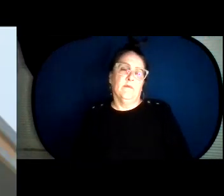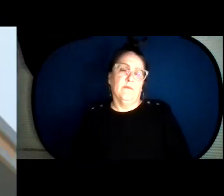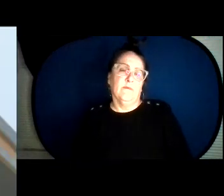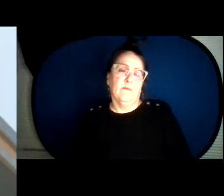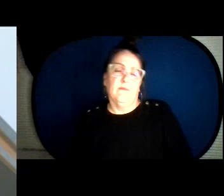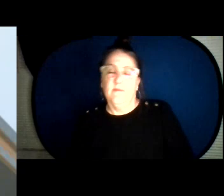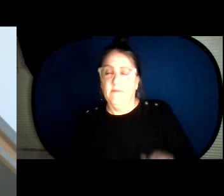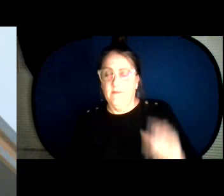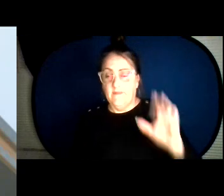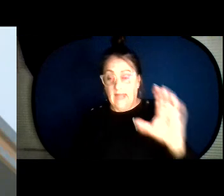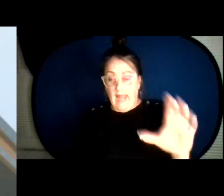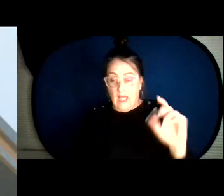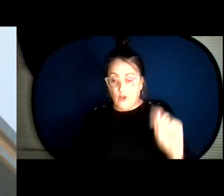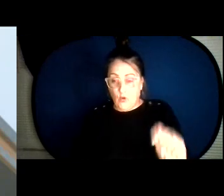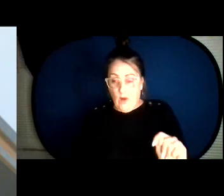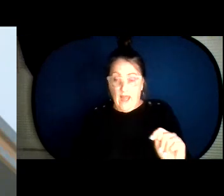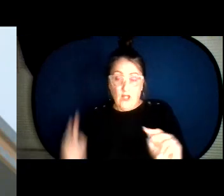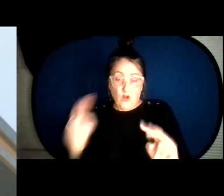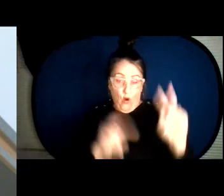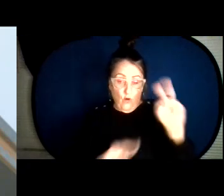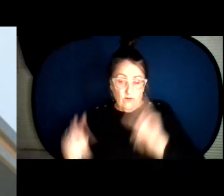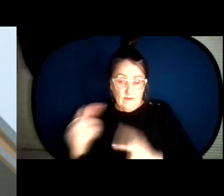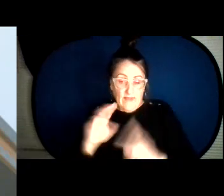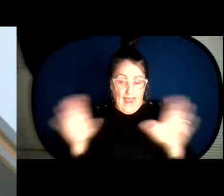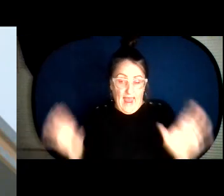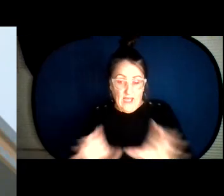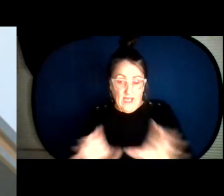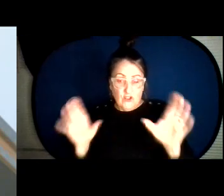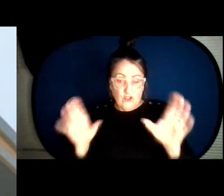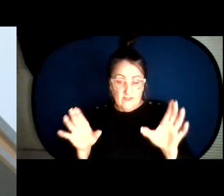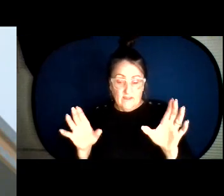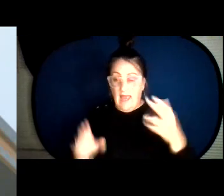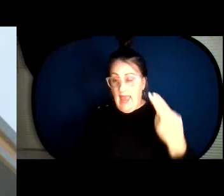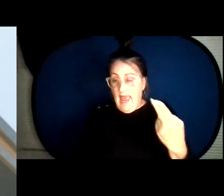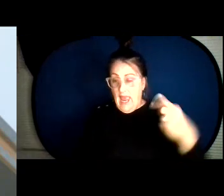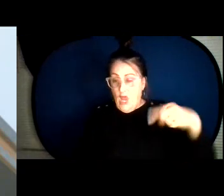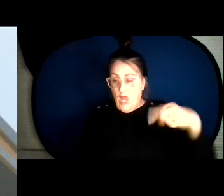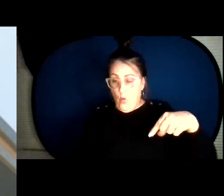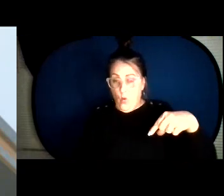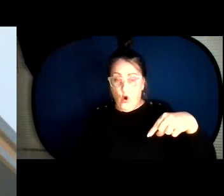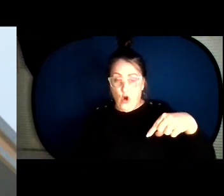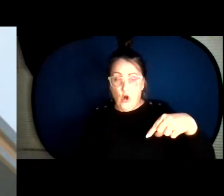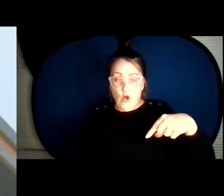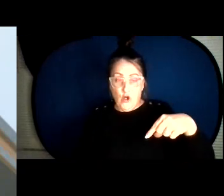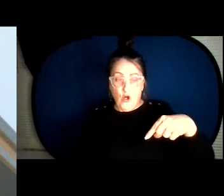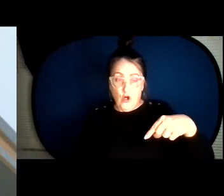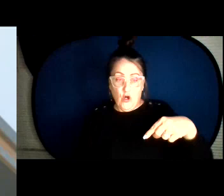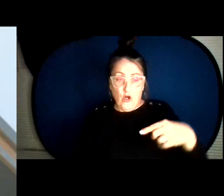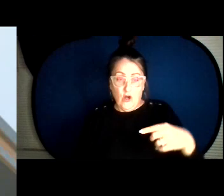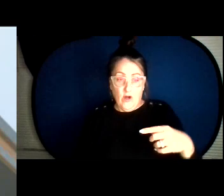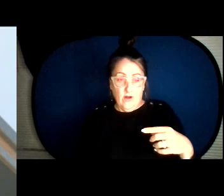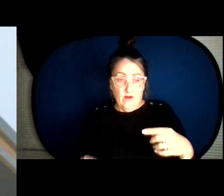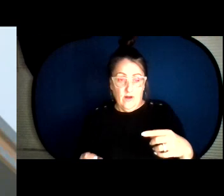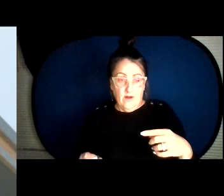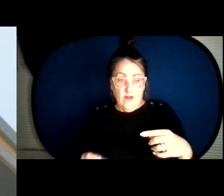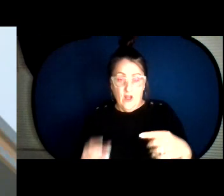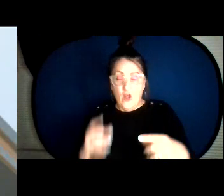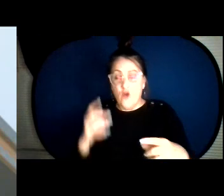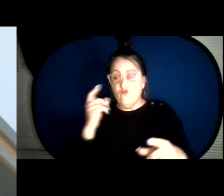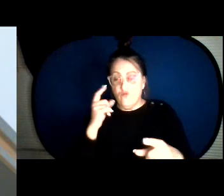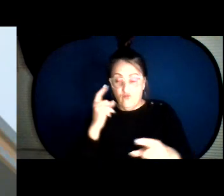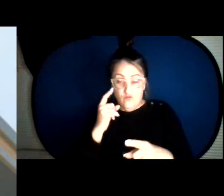Caltrans oversight actions. Caltrans headquarters right-of-way has been actively engaging with districts across the